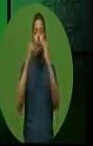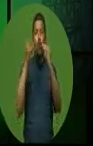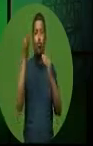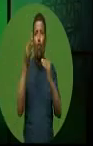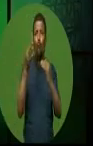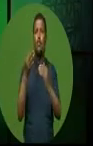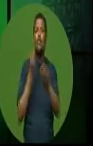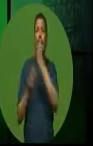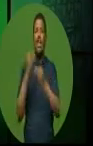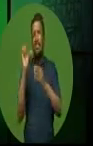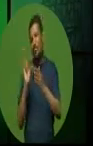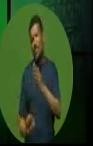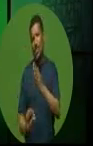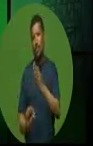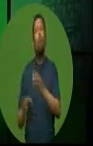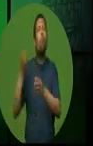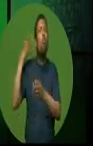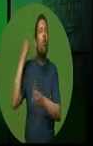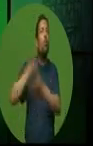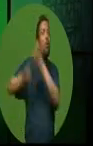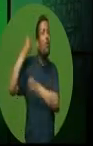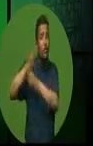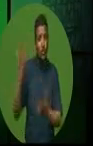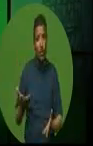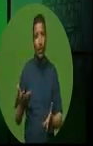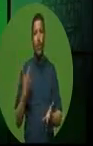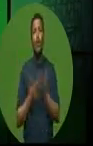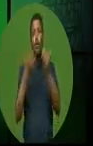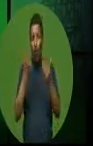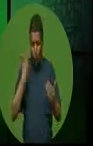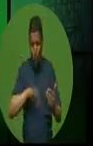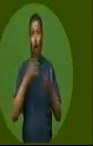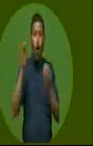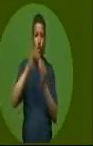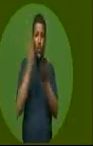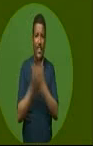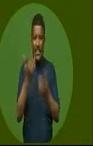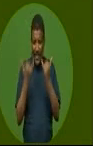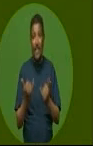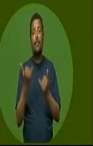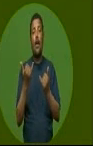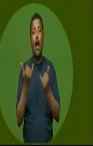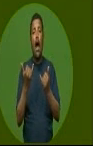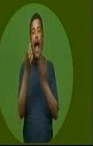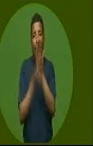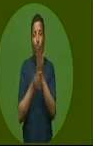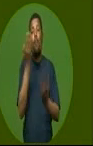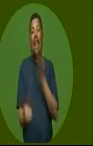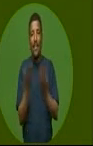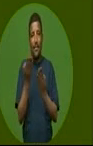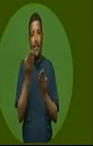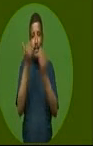many years. We have also discussed current account balance. Current account